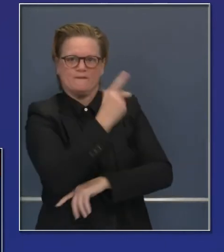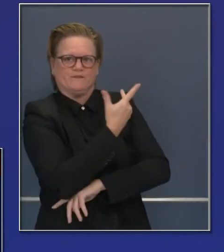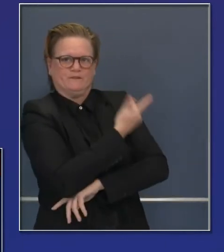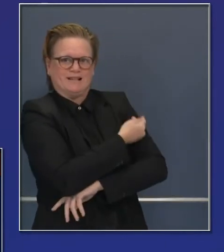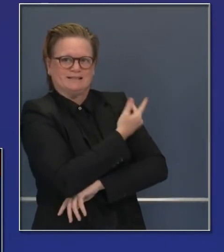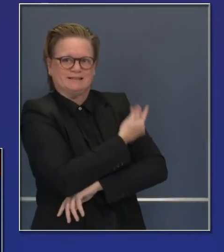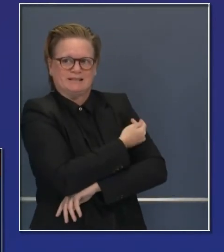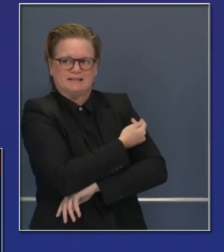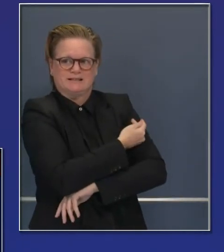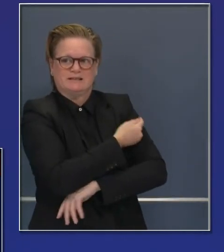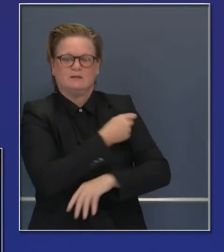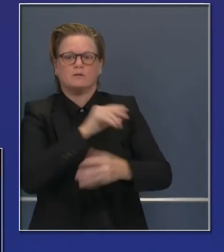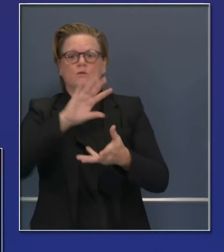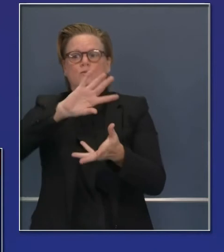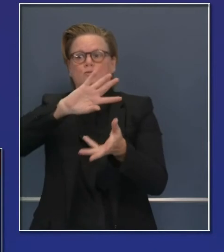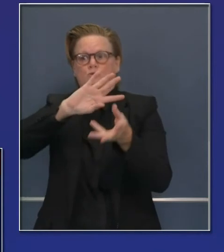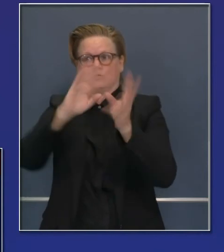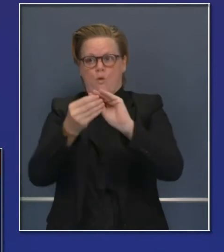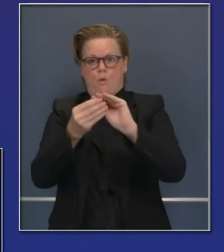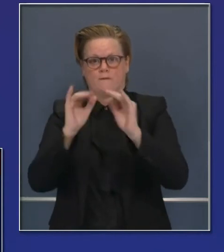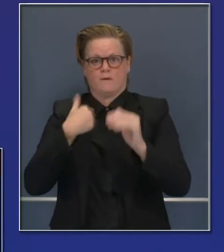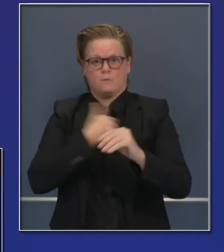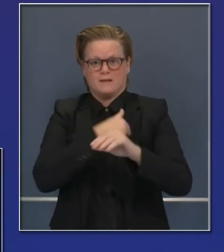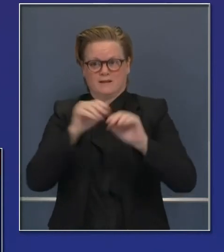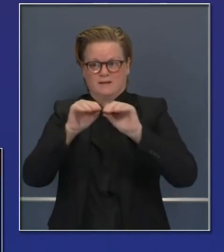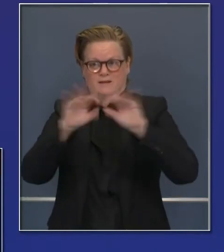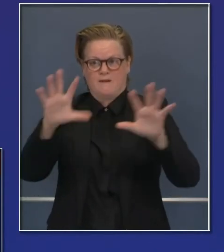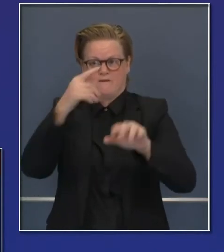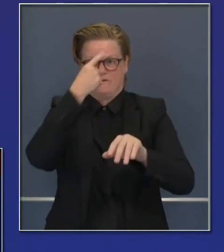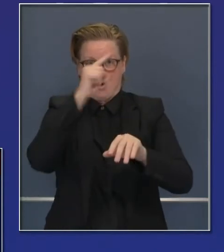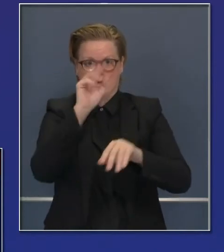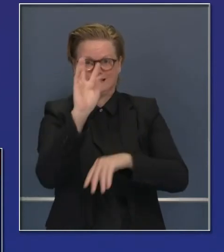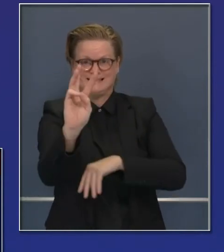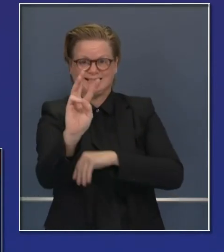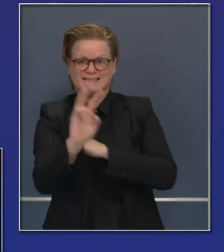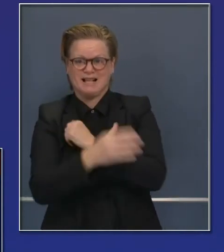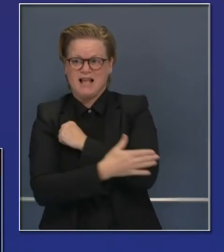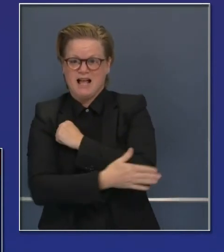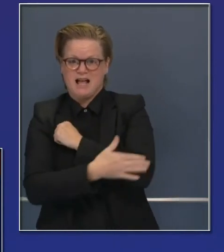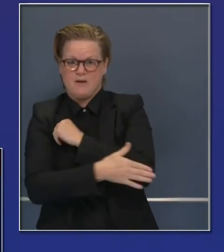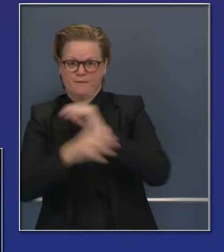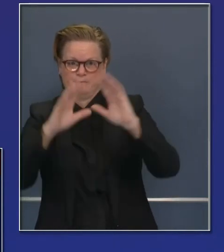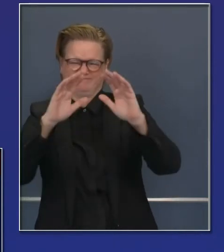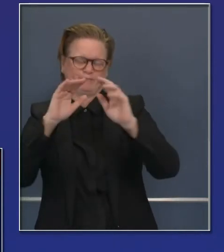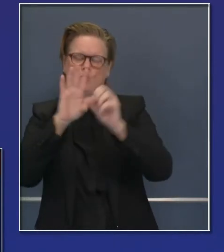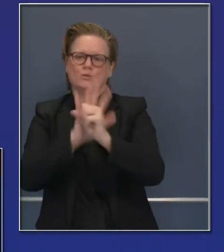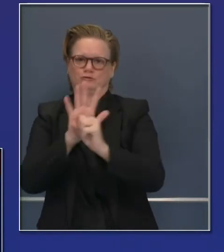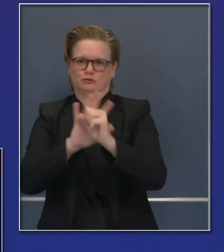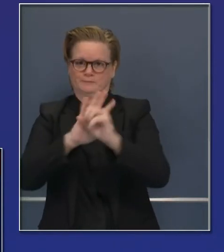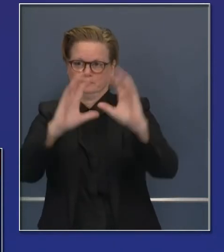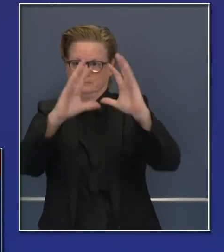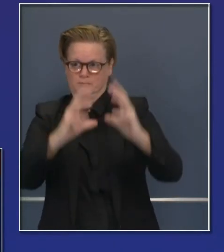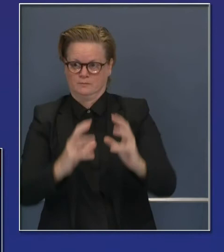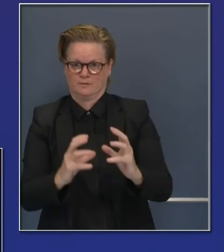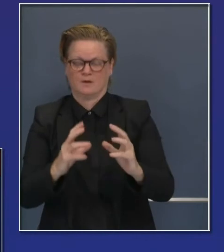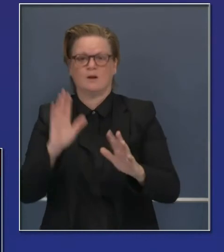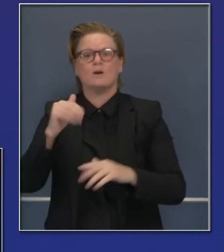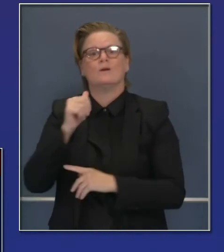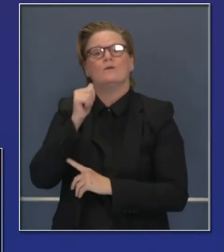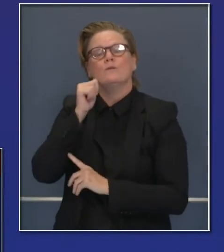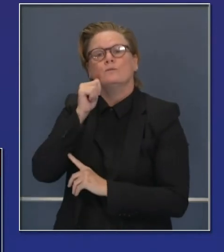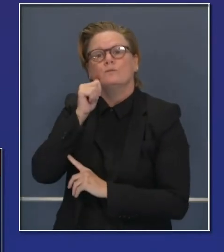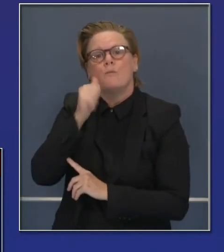Here's what you should know. Tomorrow, the regions will be making direct orders based upon